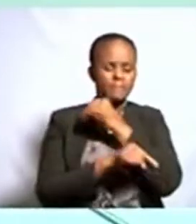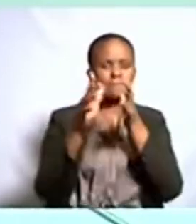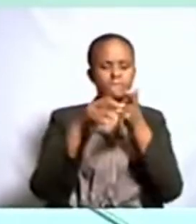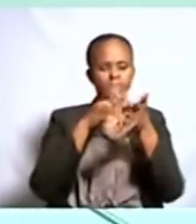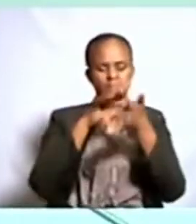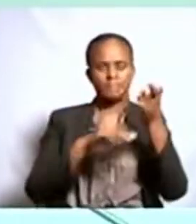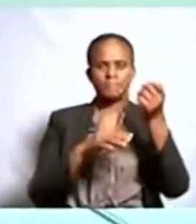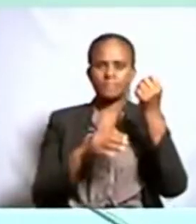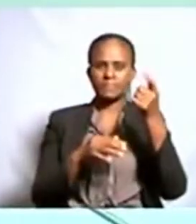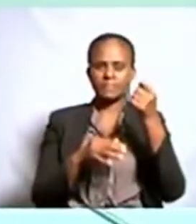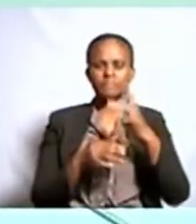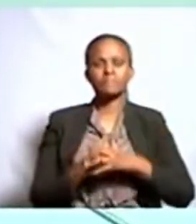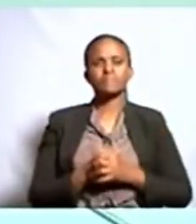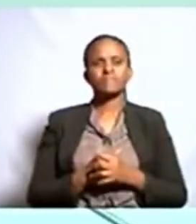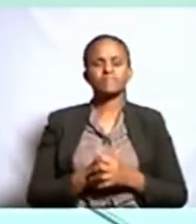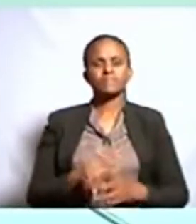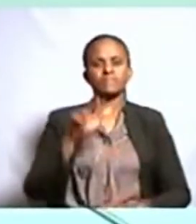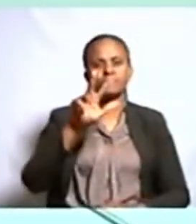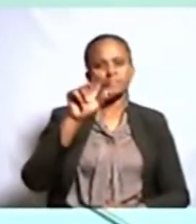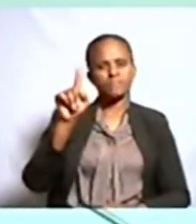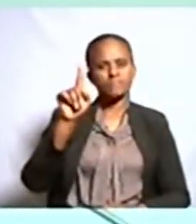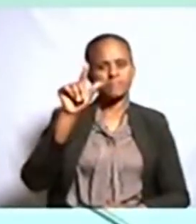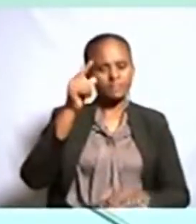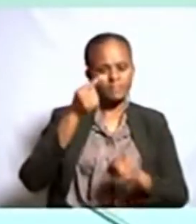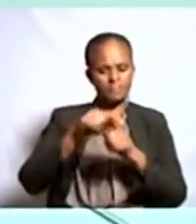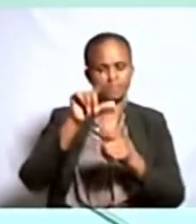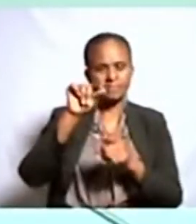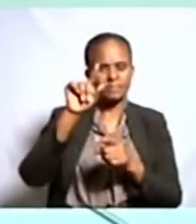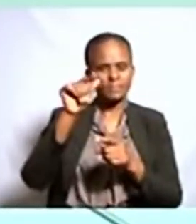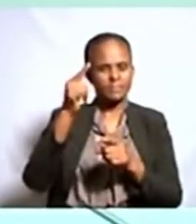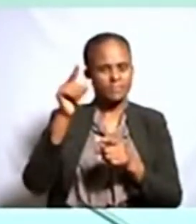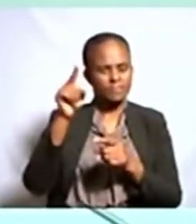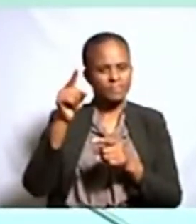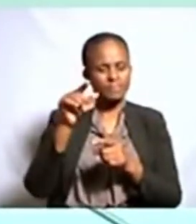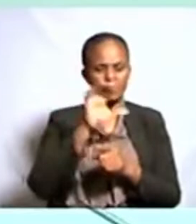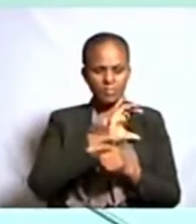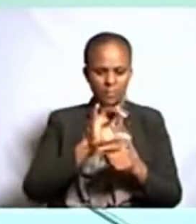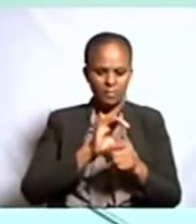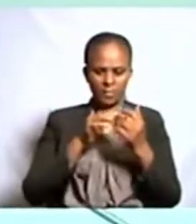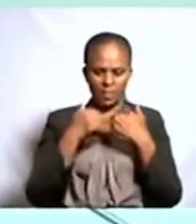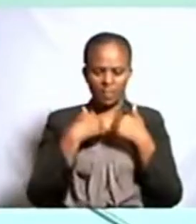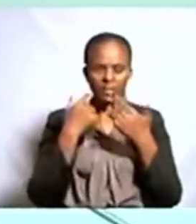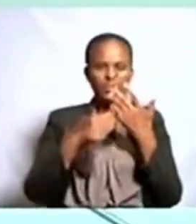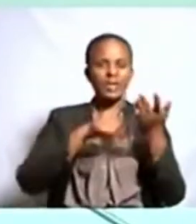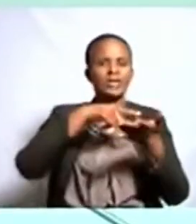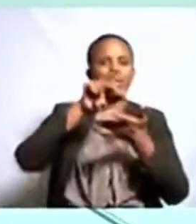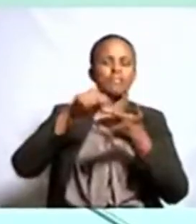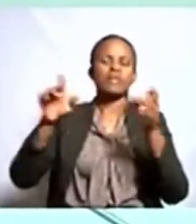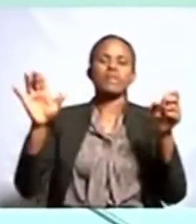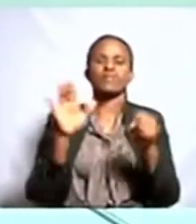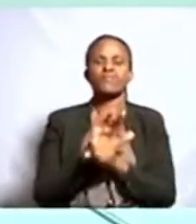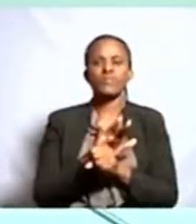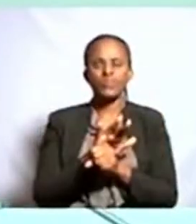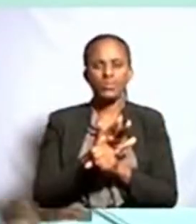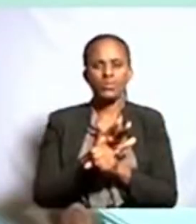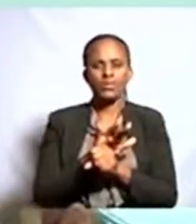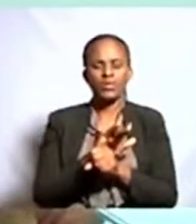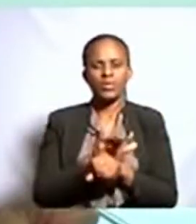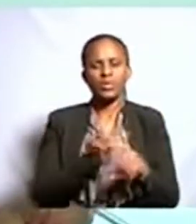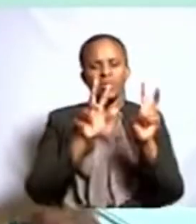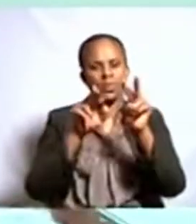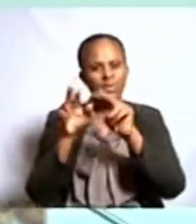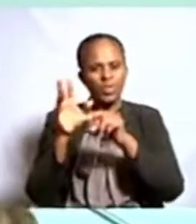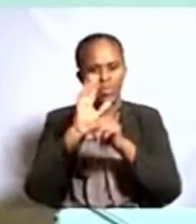table 11 below. As at 31st December 2021, the supplier had been paid in full. The following were